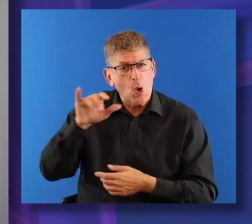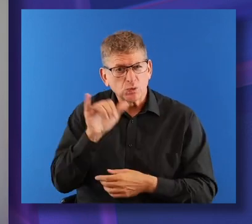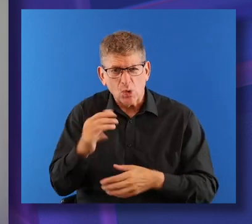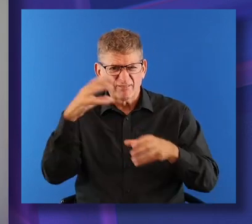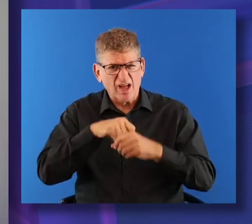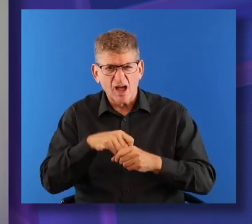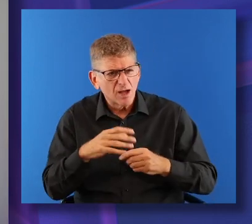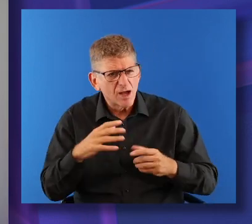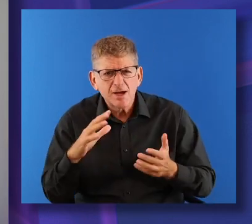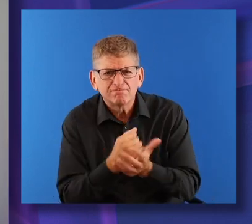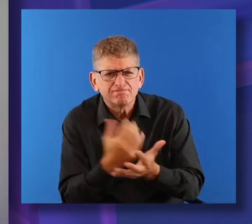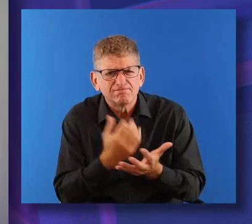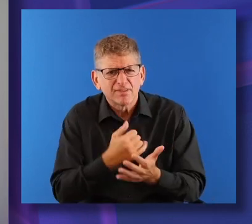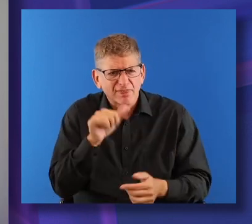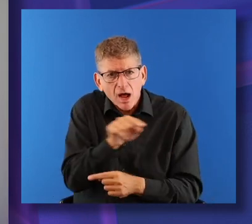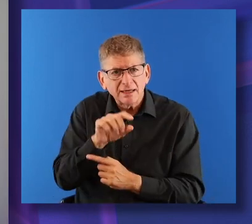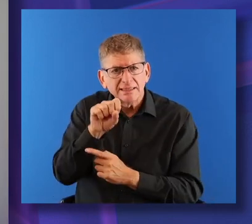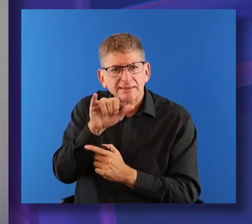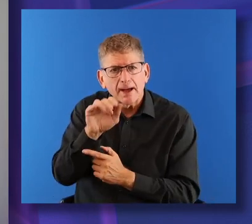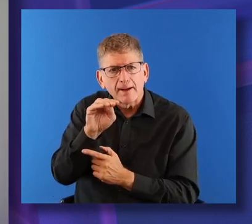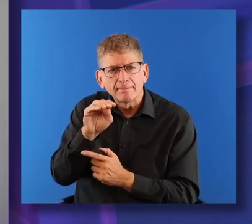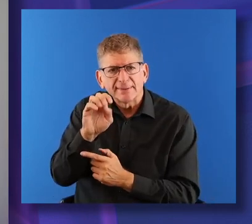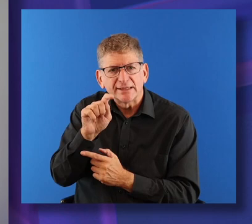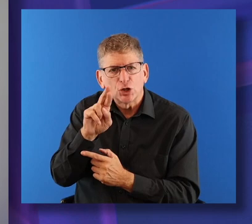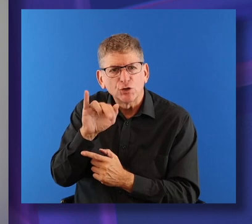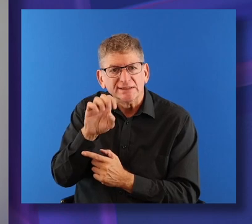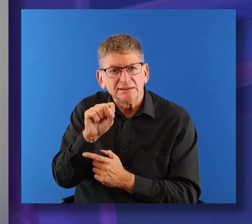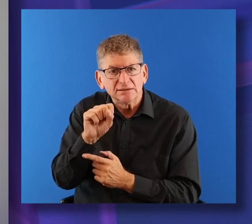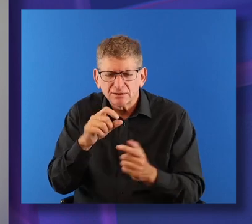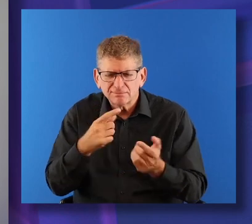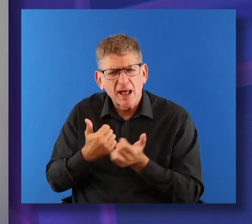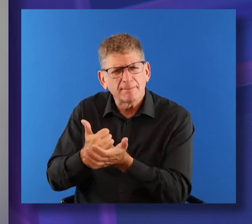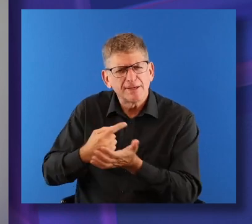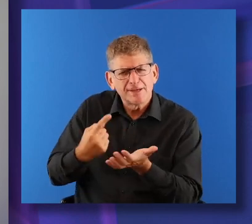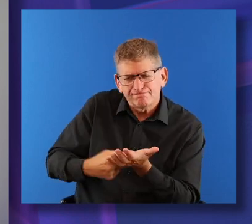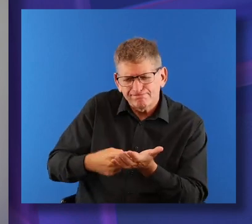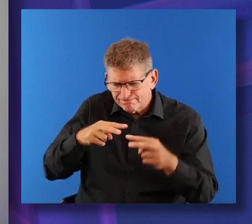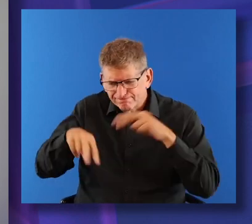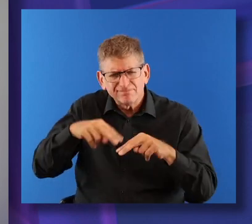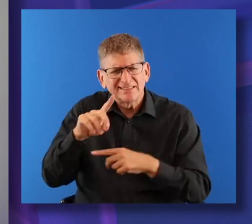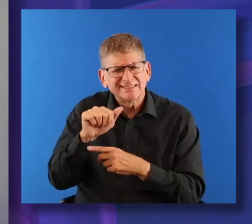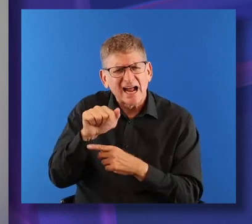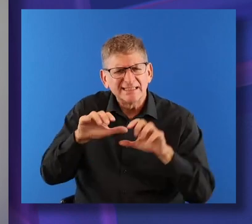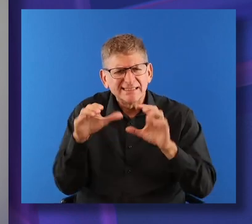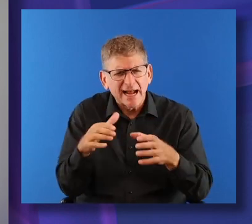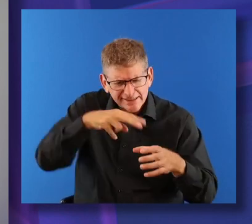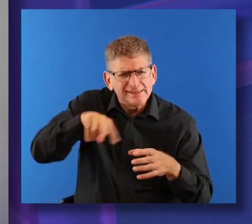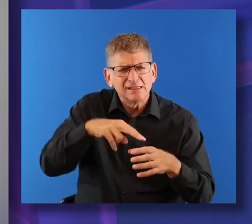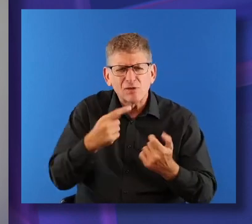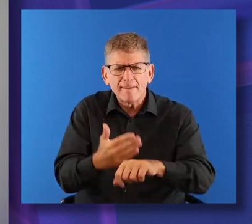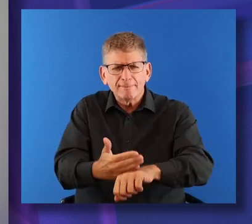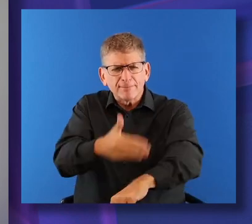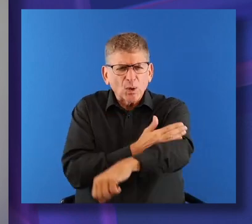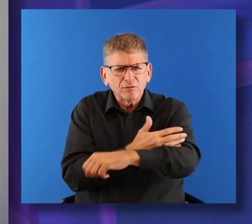these symmetries to augment the data set and improve the results of the learned PDE solver.